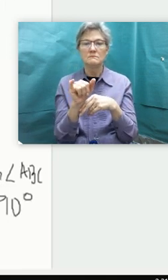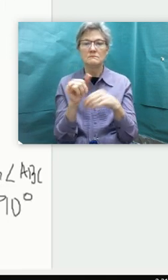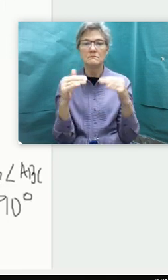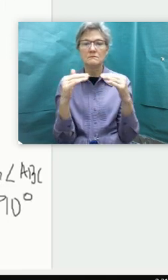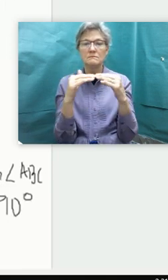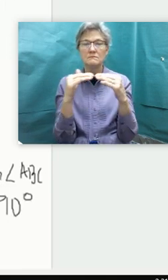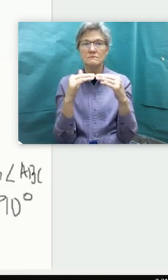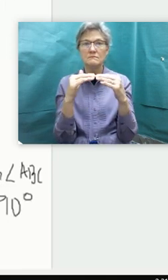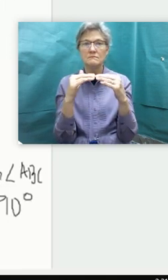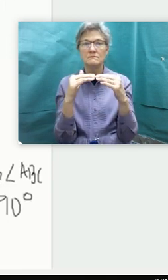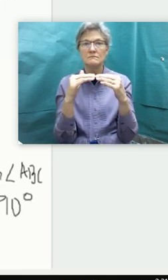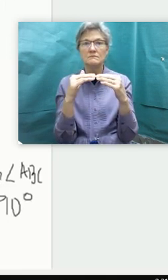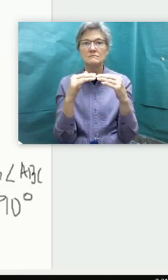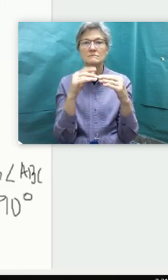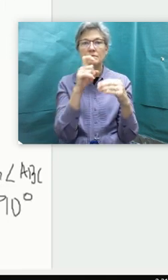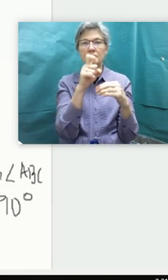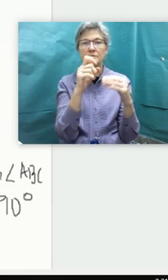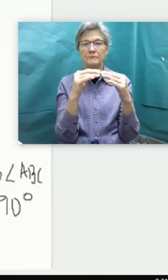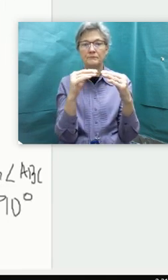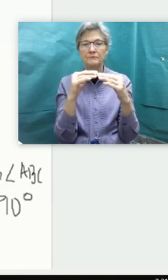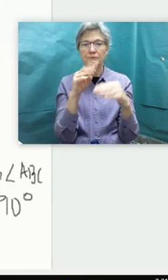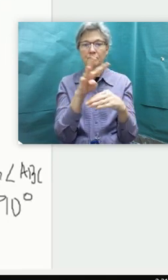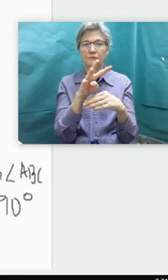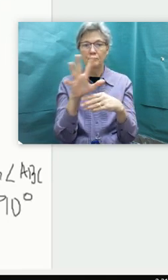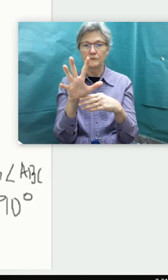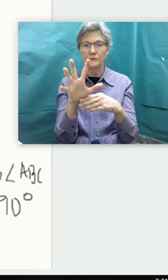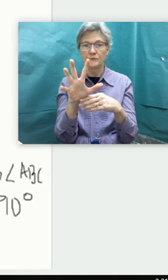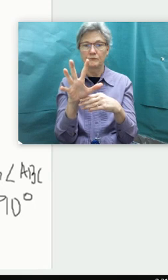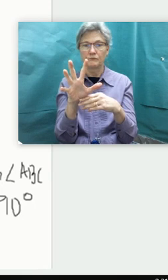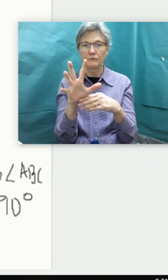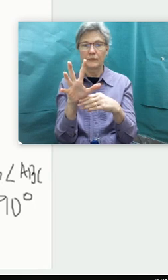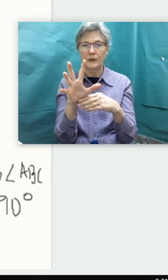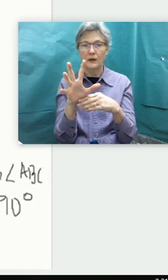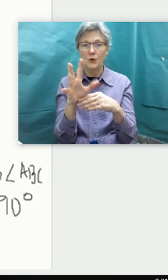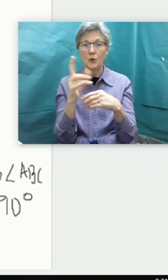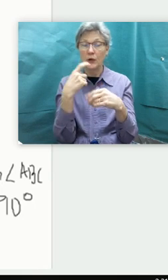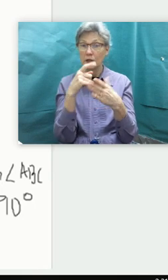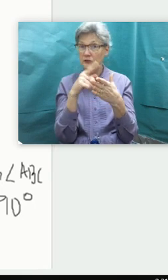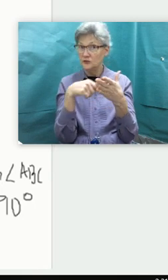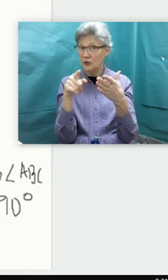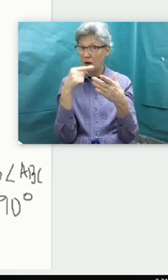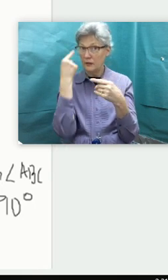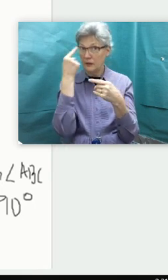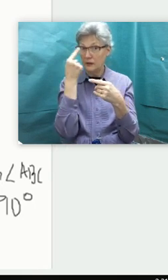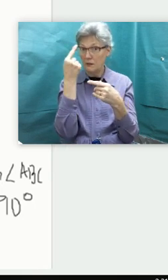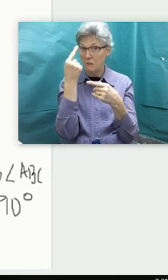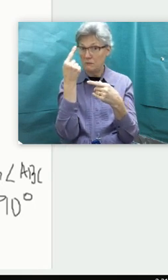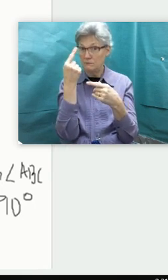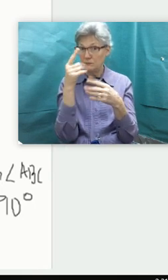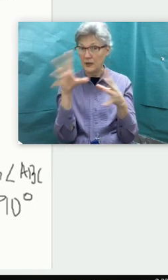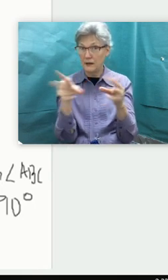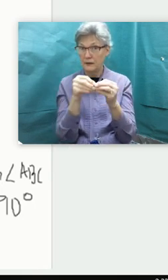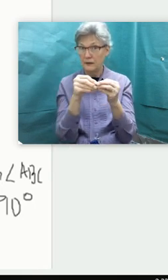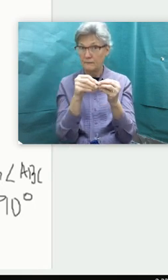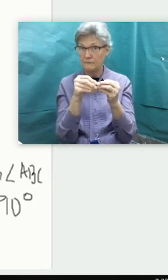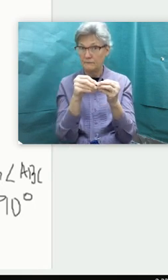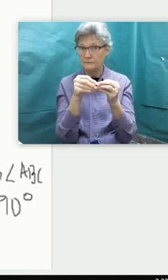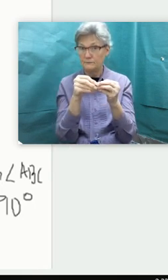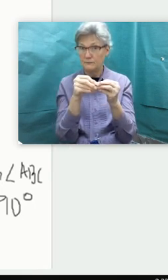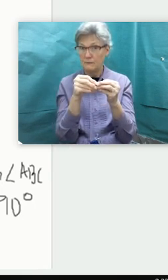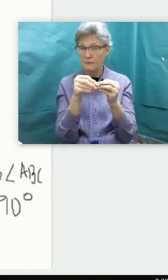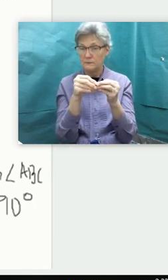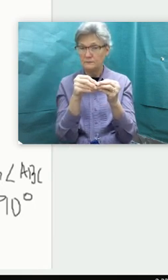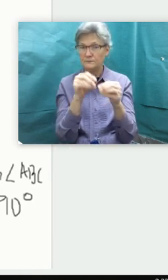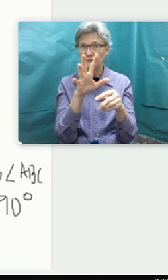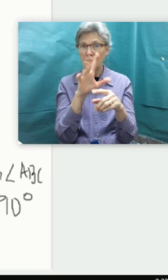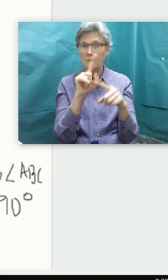that X equals 45. We can double check our thinking by adding it together.